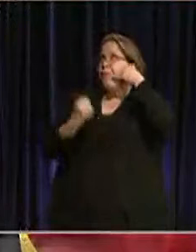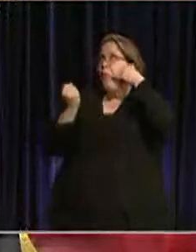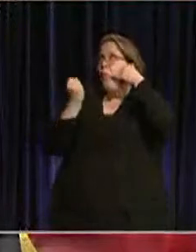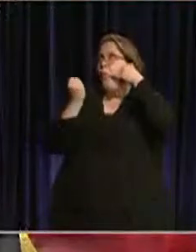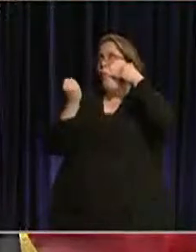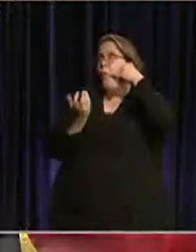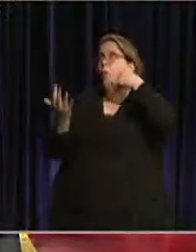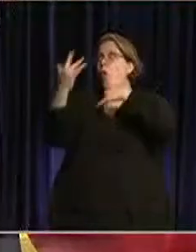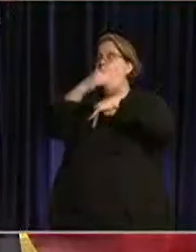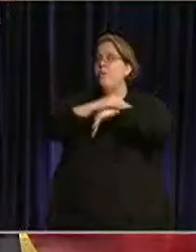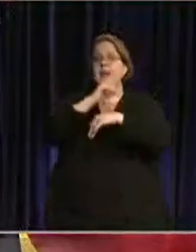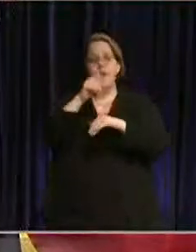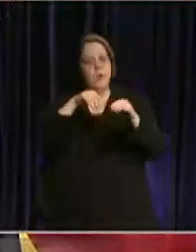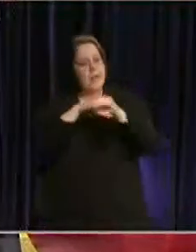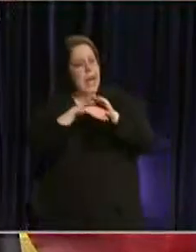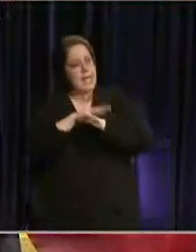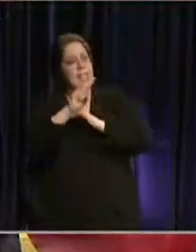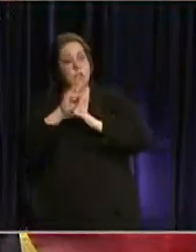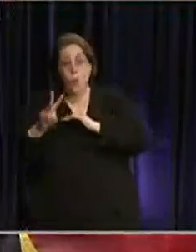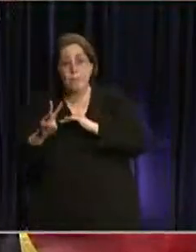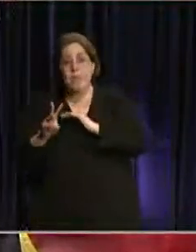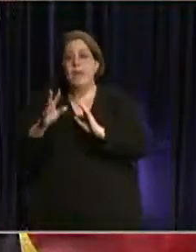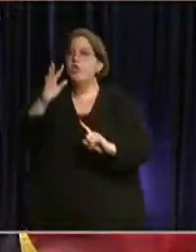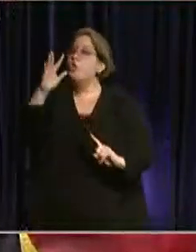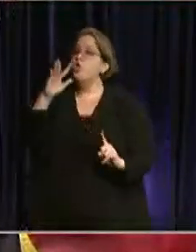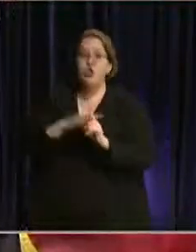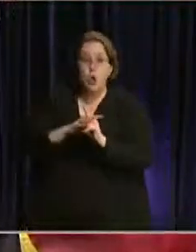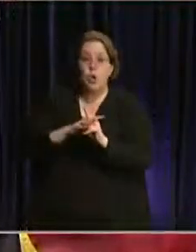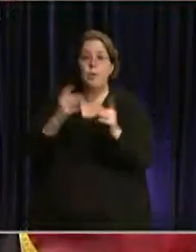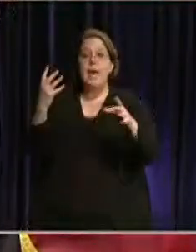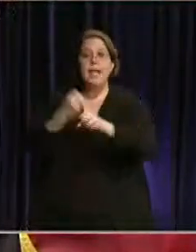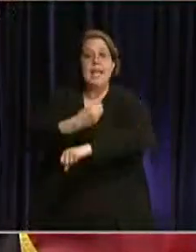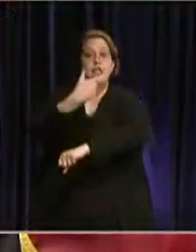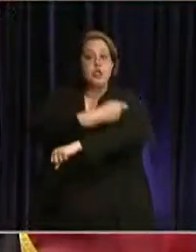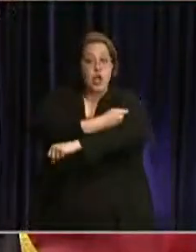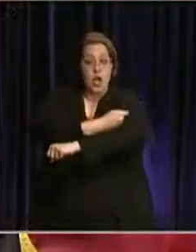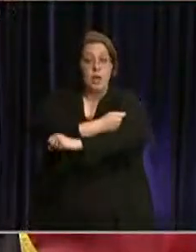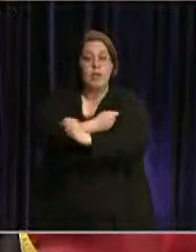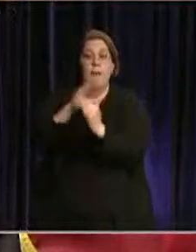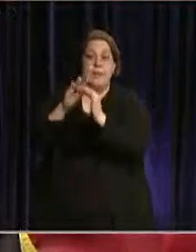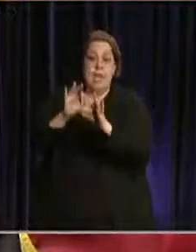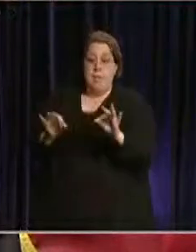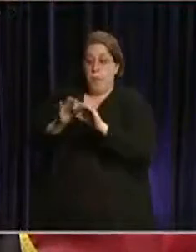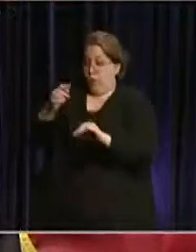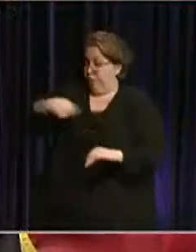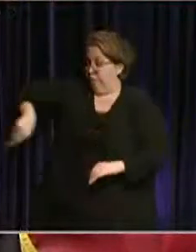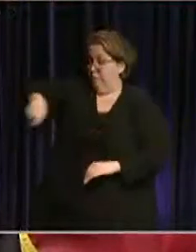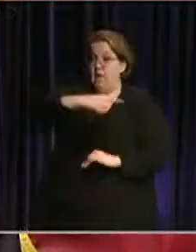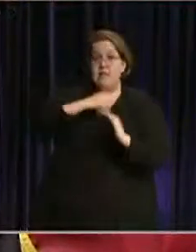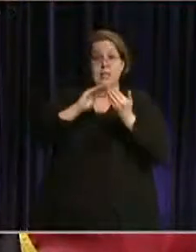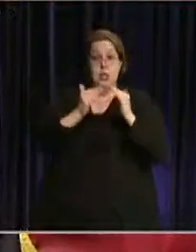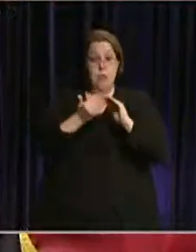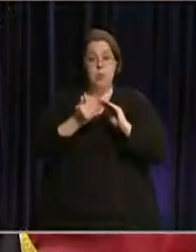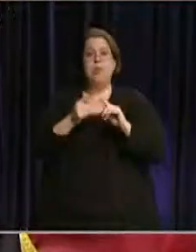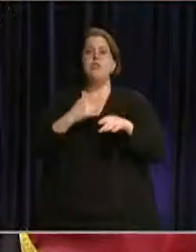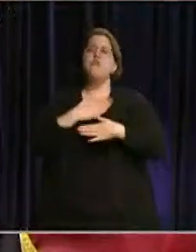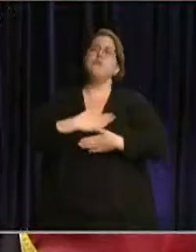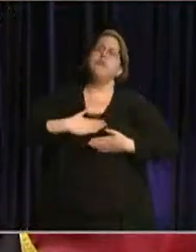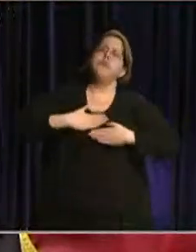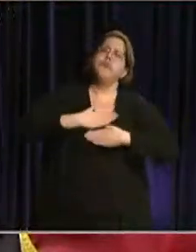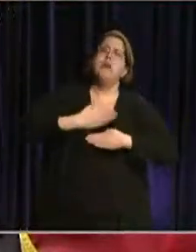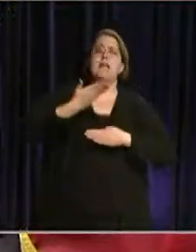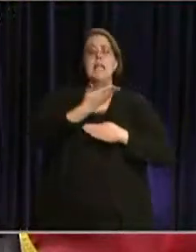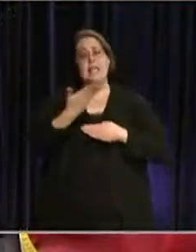to continue logging into the website. You can just show up, get your vaccine. The most important thing we can do as a community in order to enjoy the things that